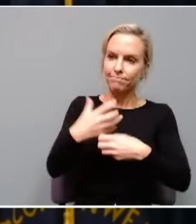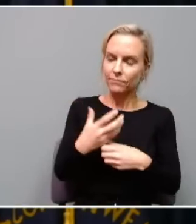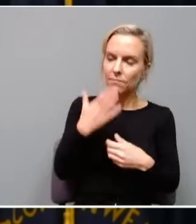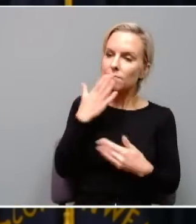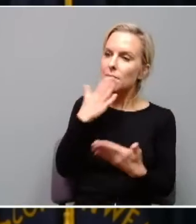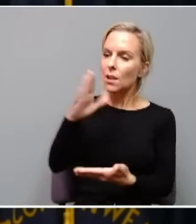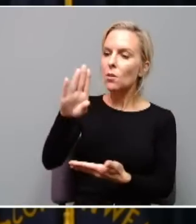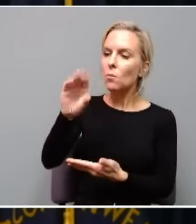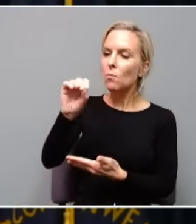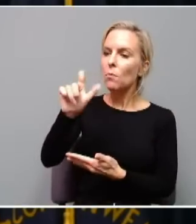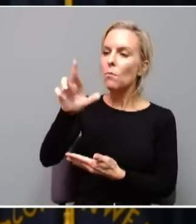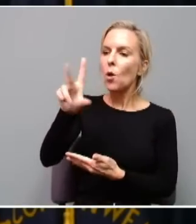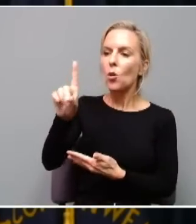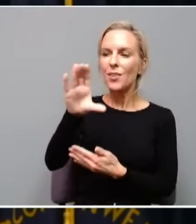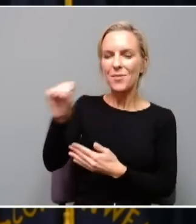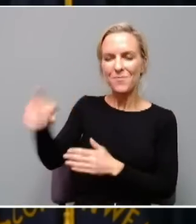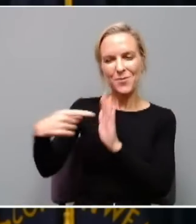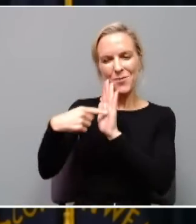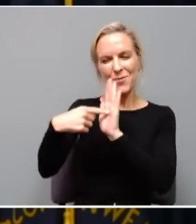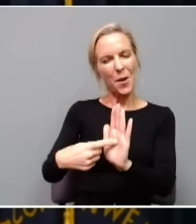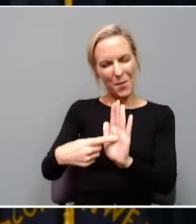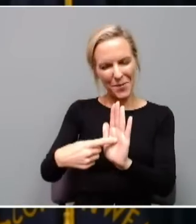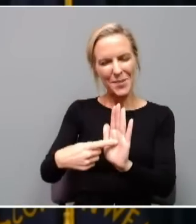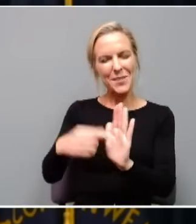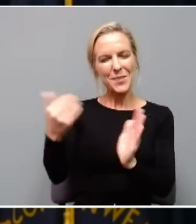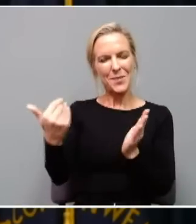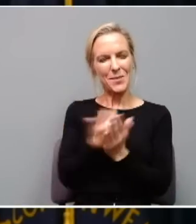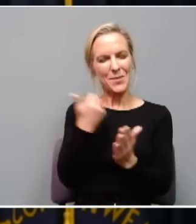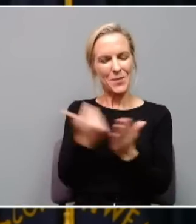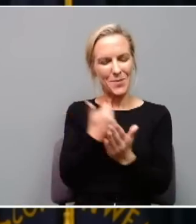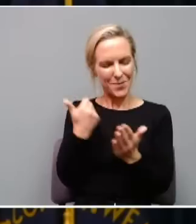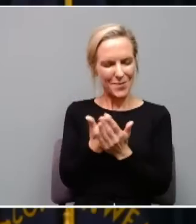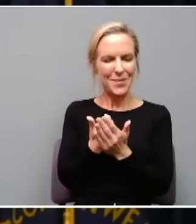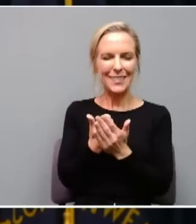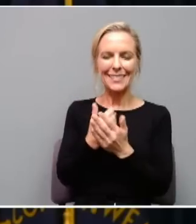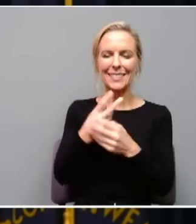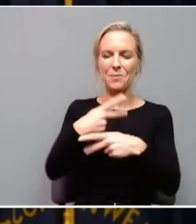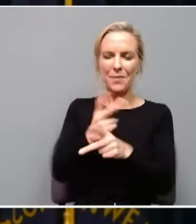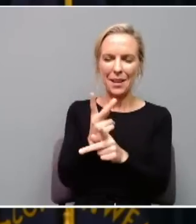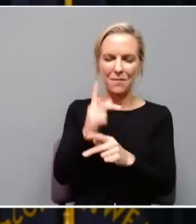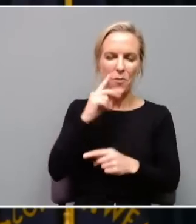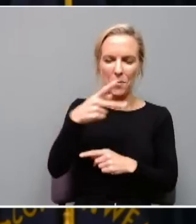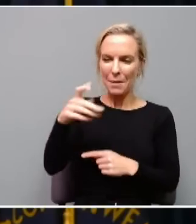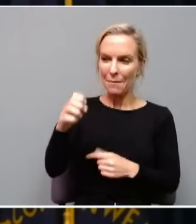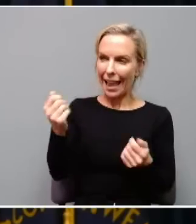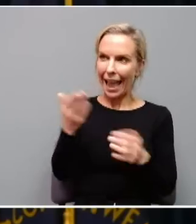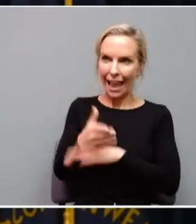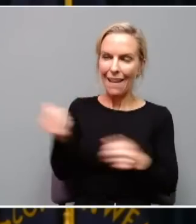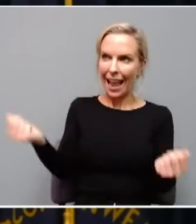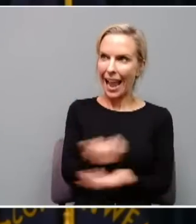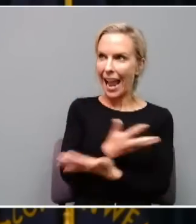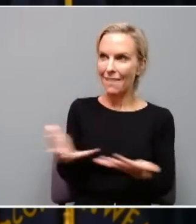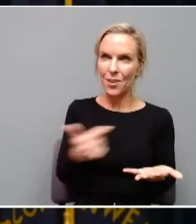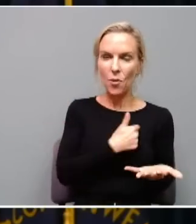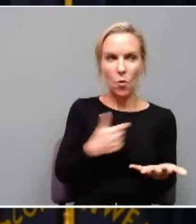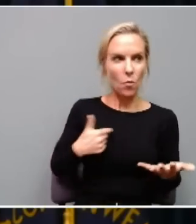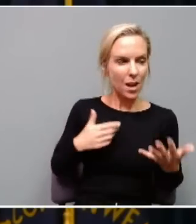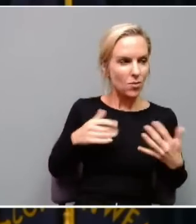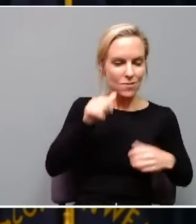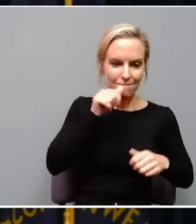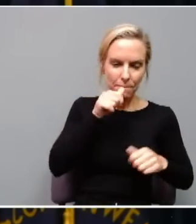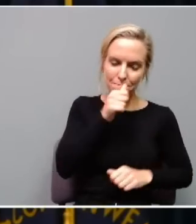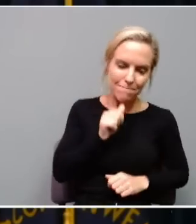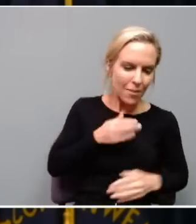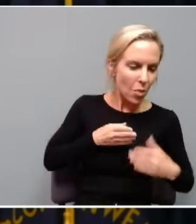for doing a show and tell today with the newest brand of PPE. I mean, after everything we've been through, how exciting is that's happening here